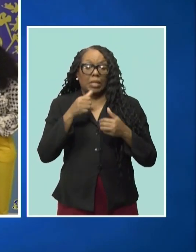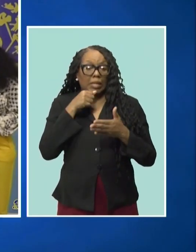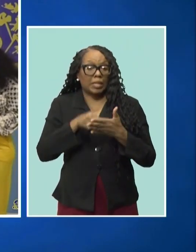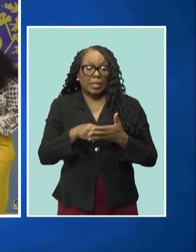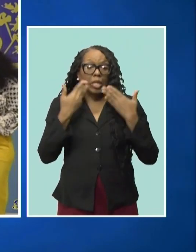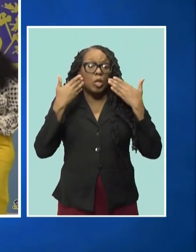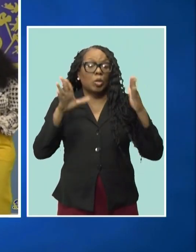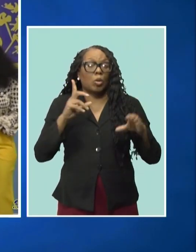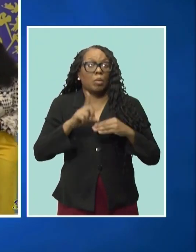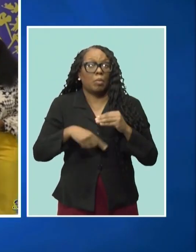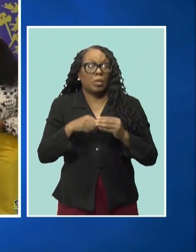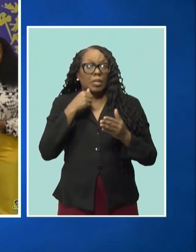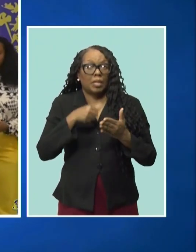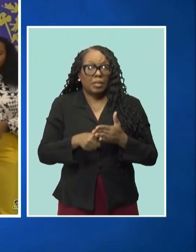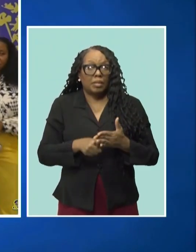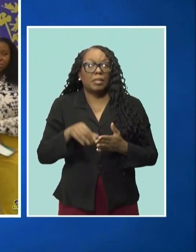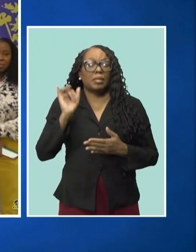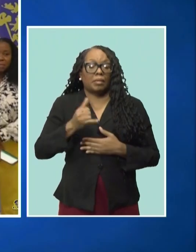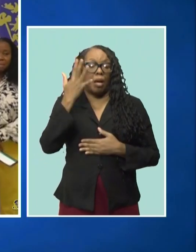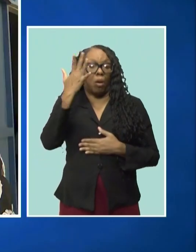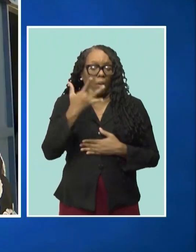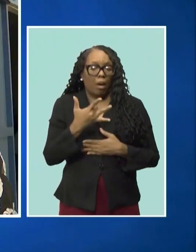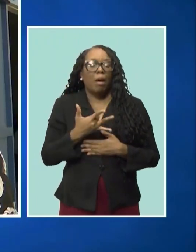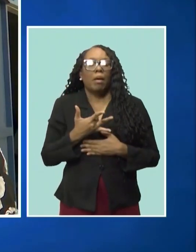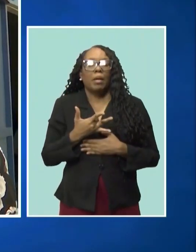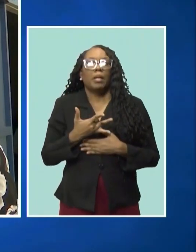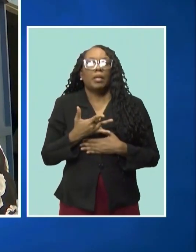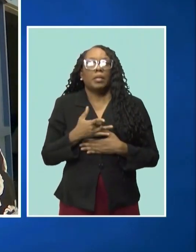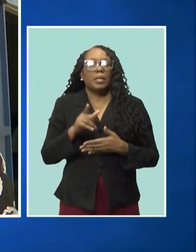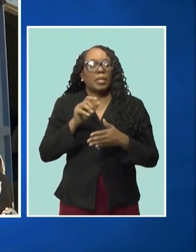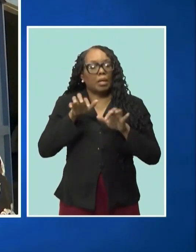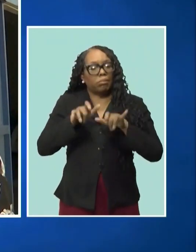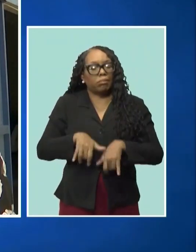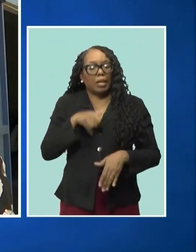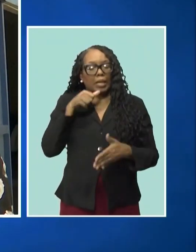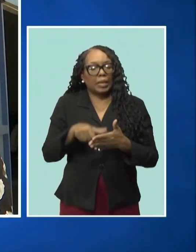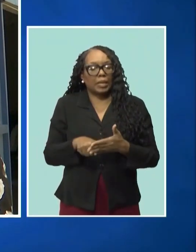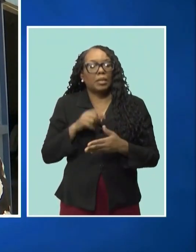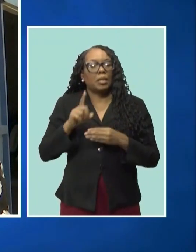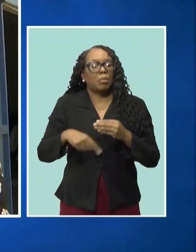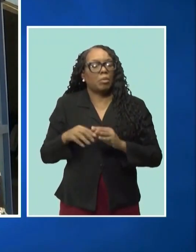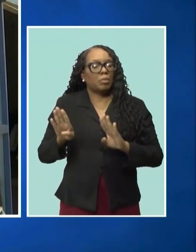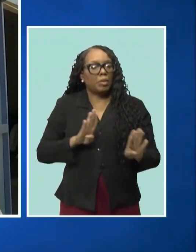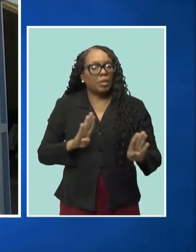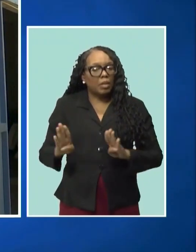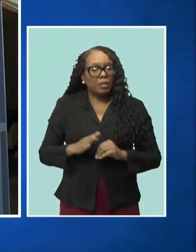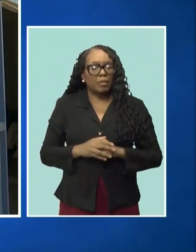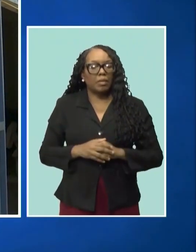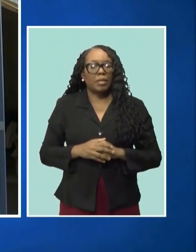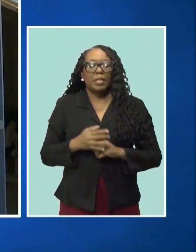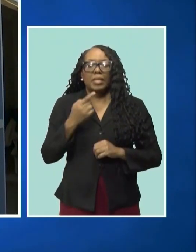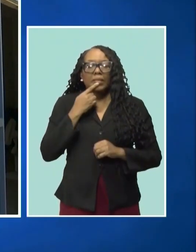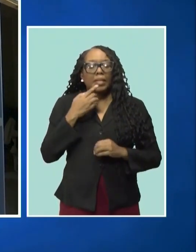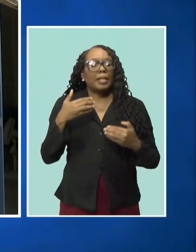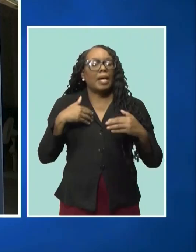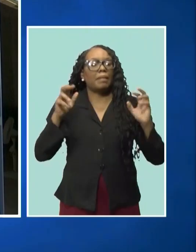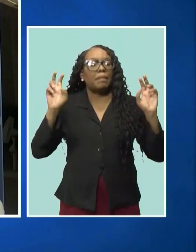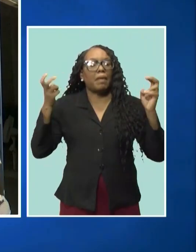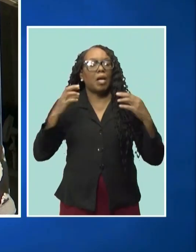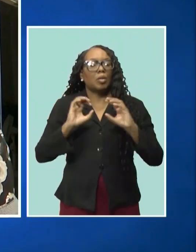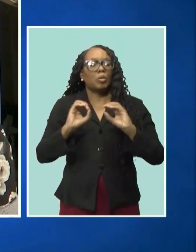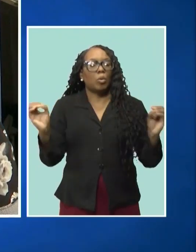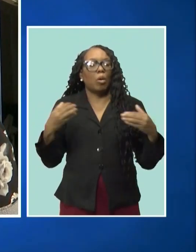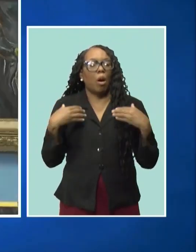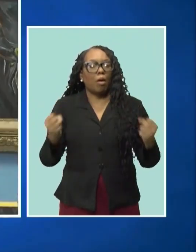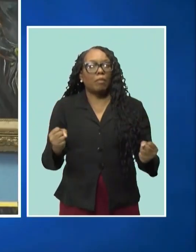the no-confidence motion and rule on the behavior of the President, General Secretary, and potentially members of the Executive